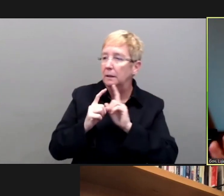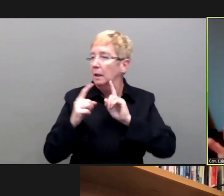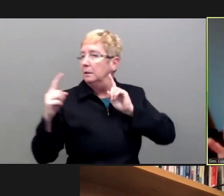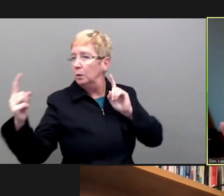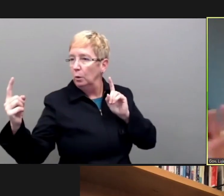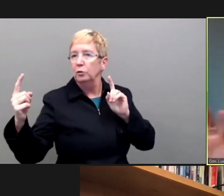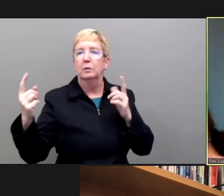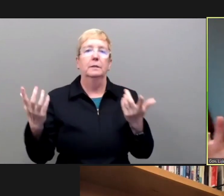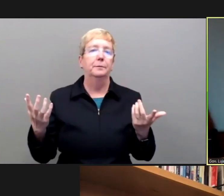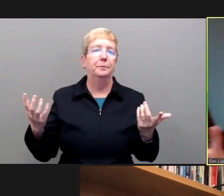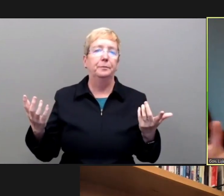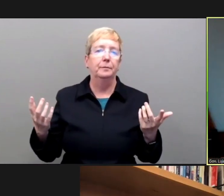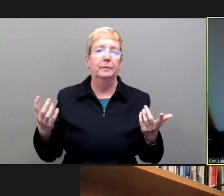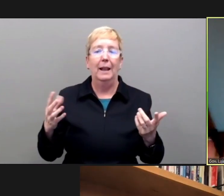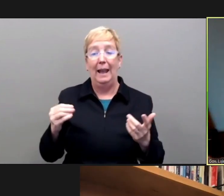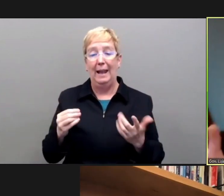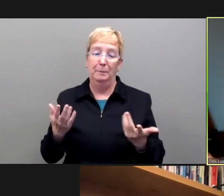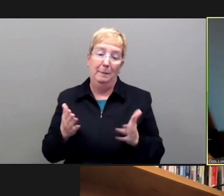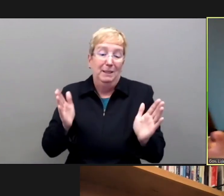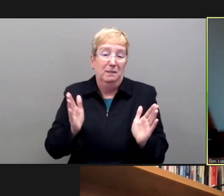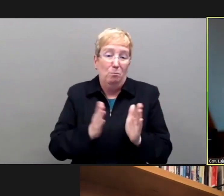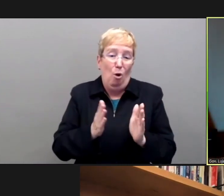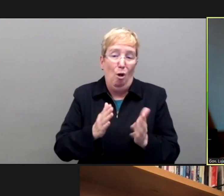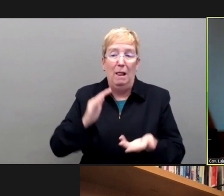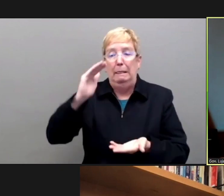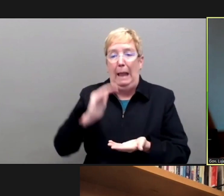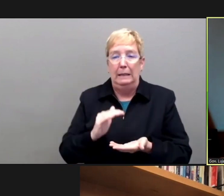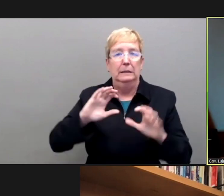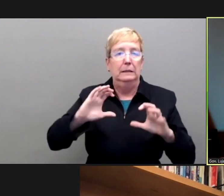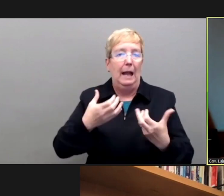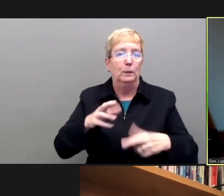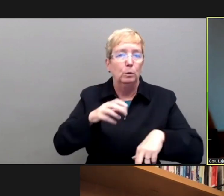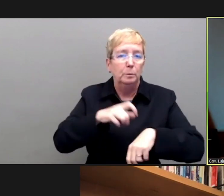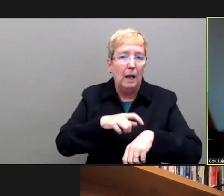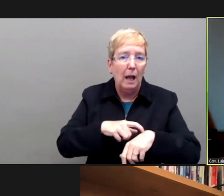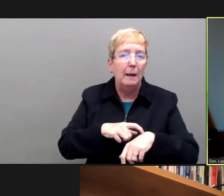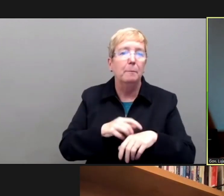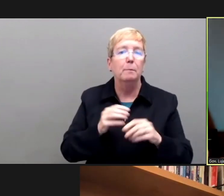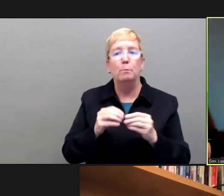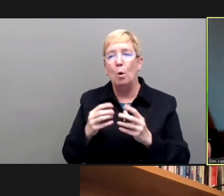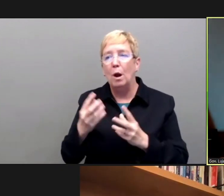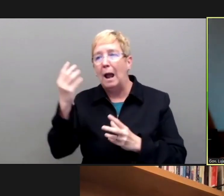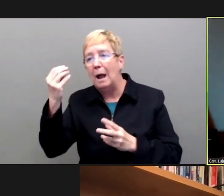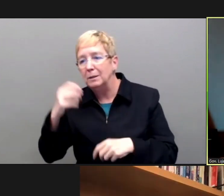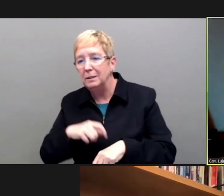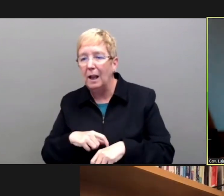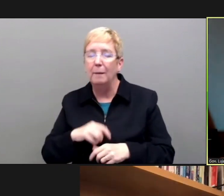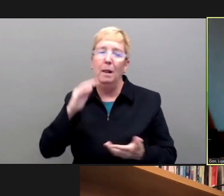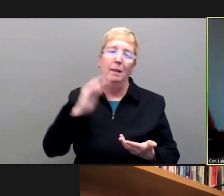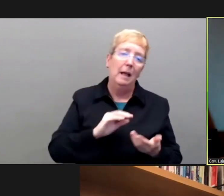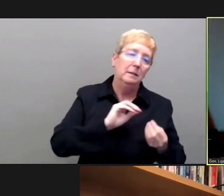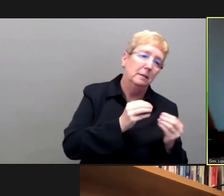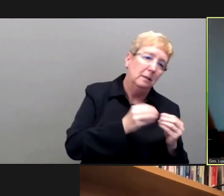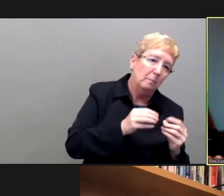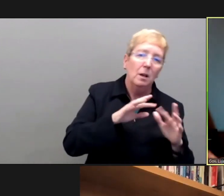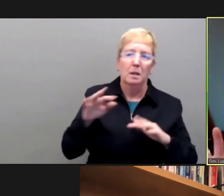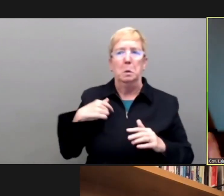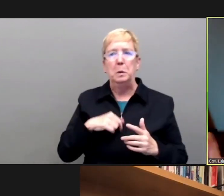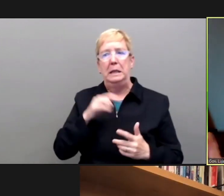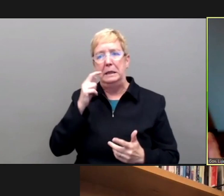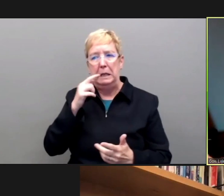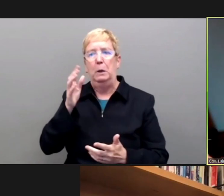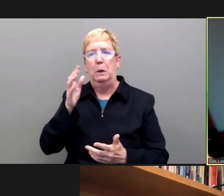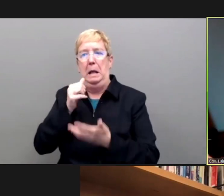and smaller classroom aspects are all the mechanisms that we think create a safe environment for what